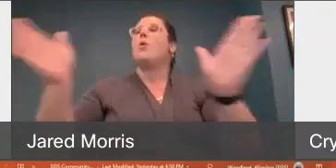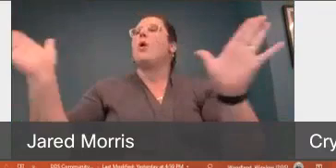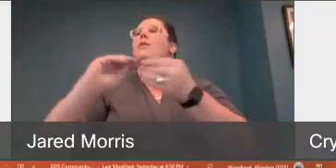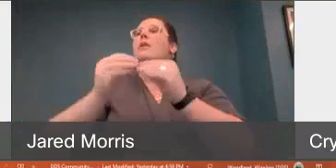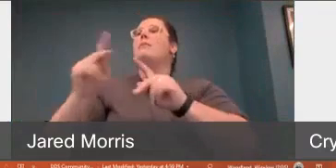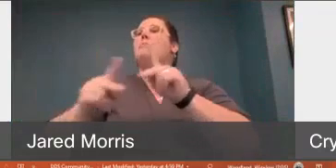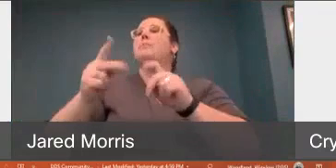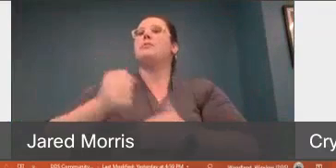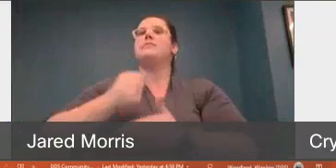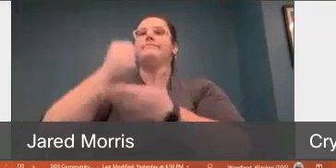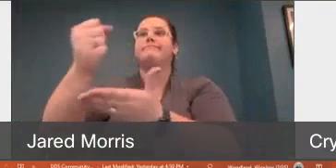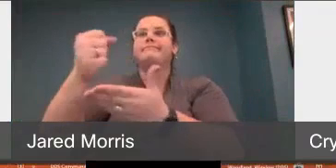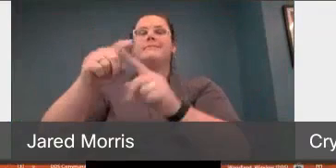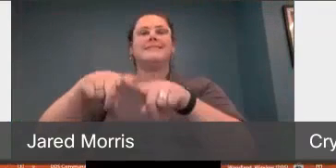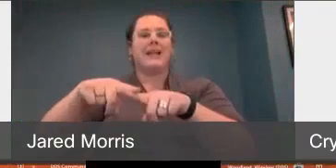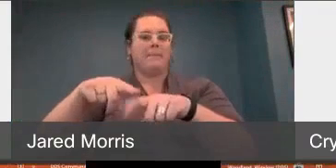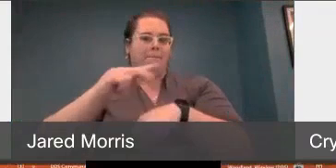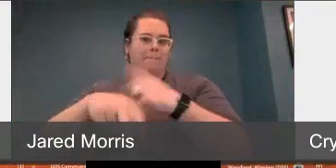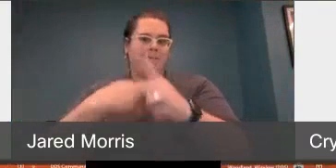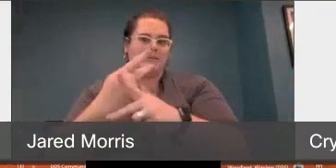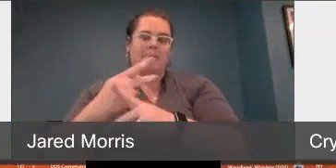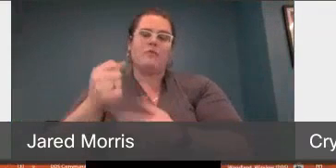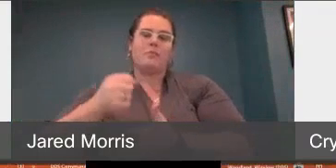since the beginning of the pandemic.